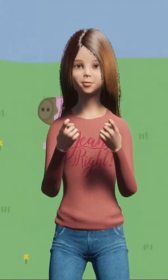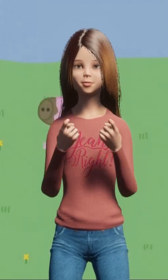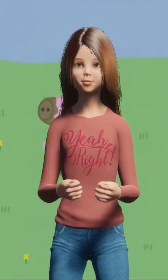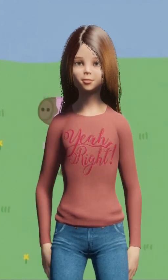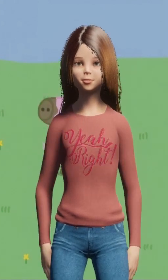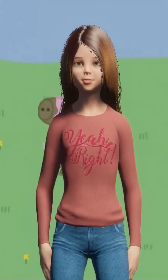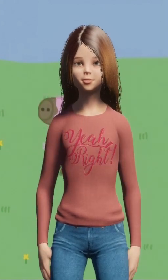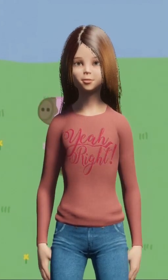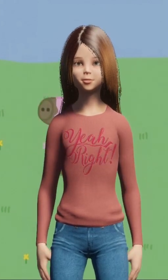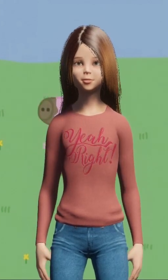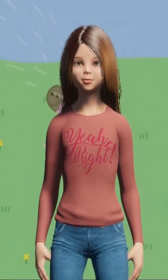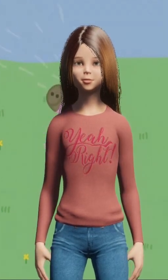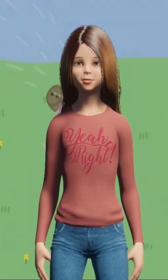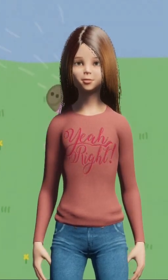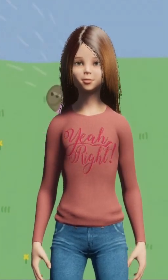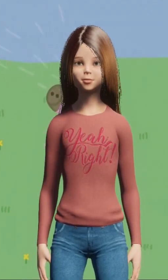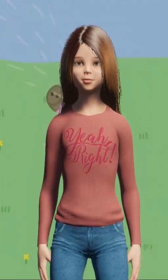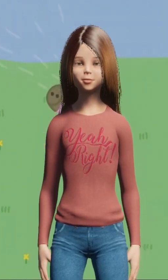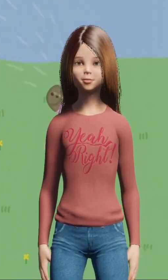Good. It is safe for you.